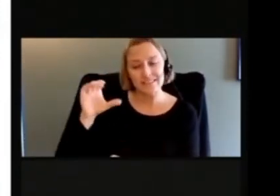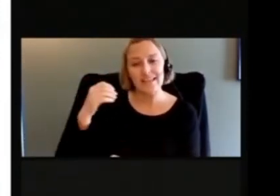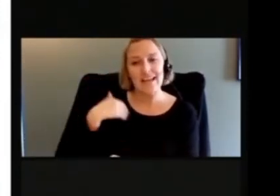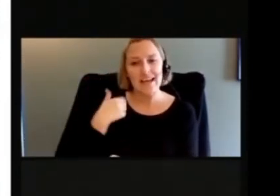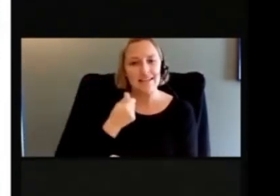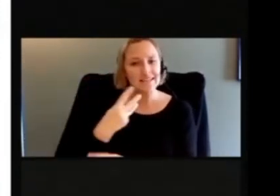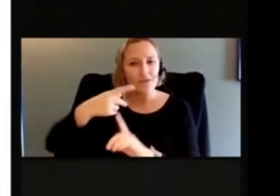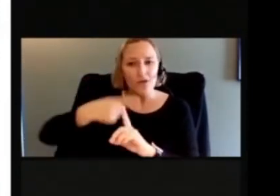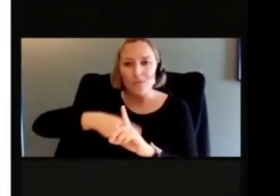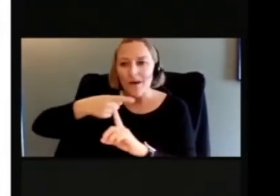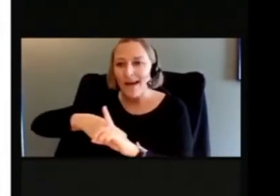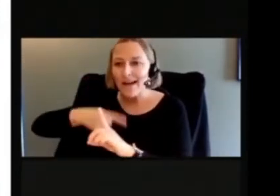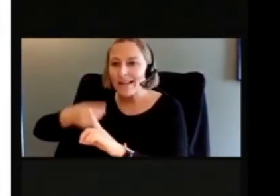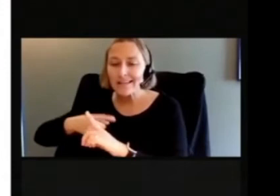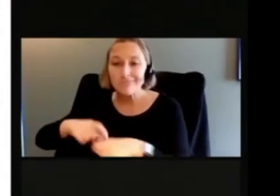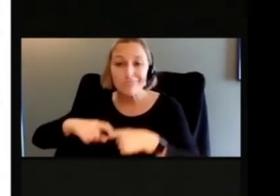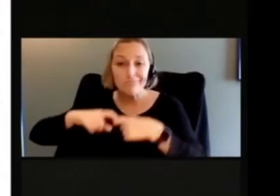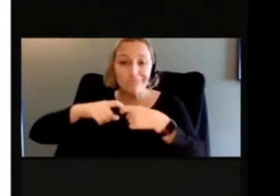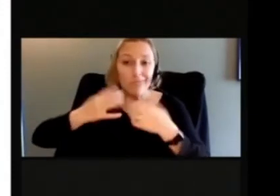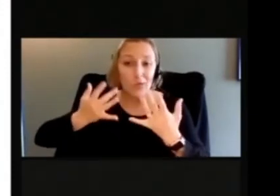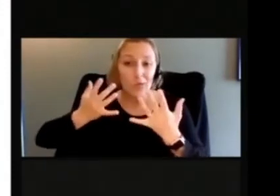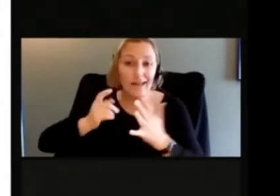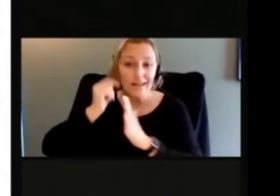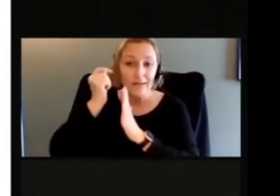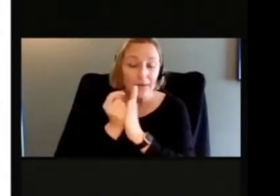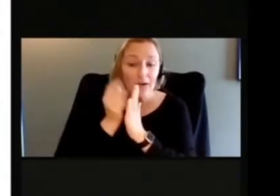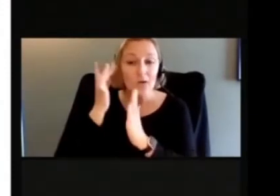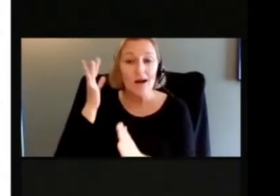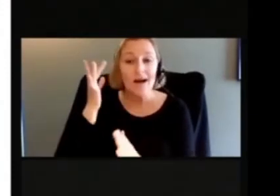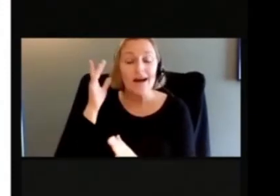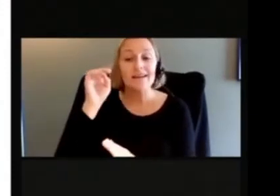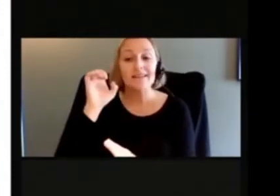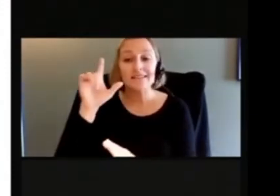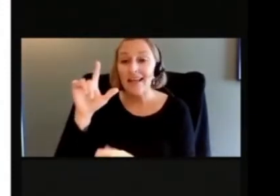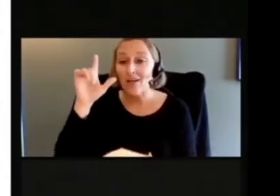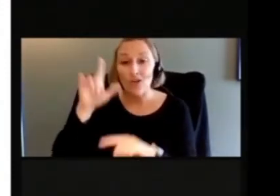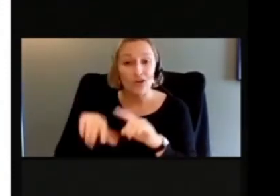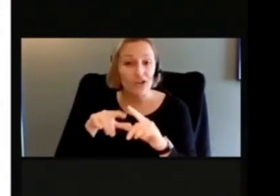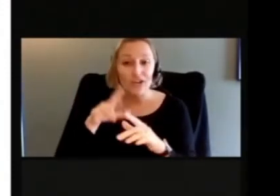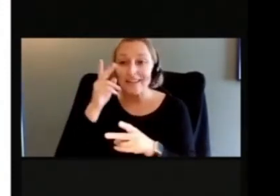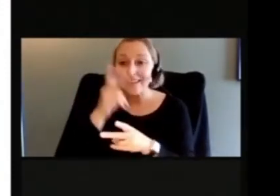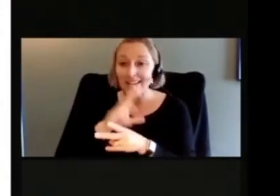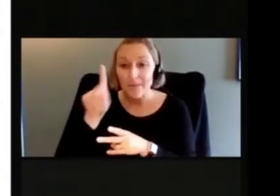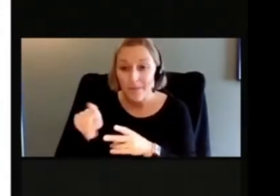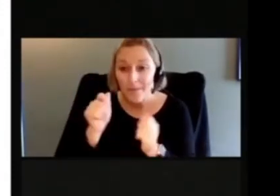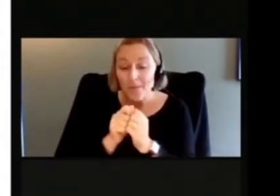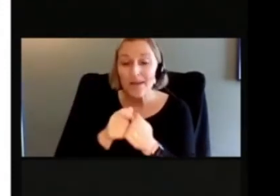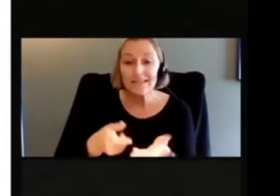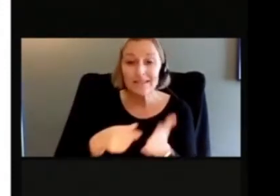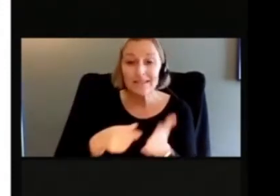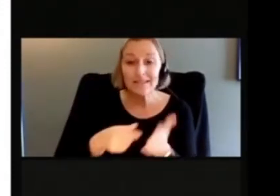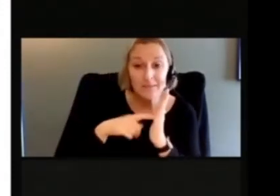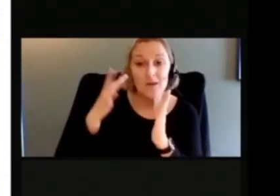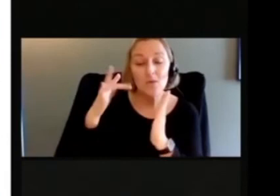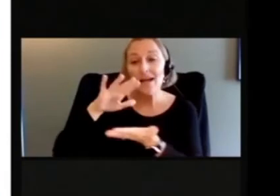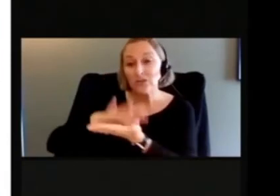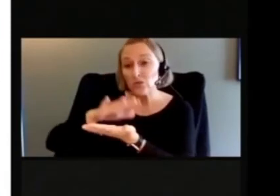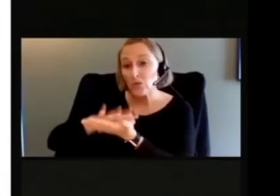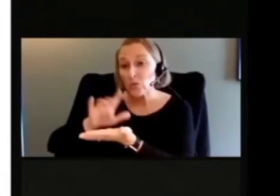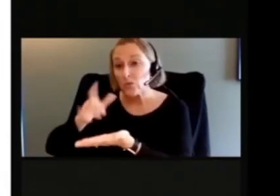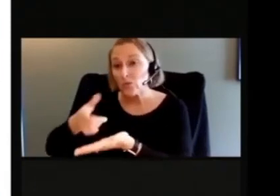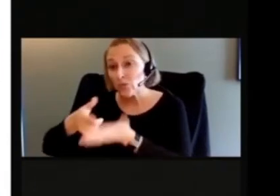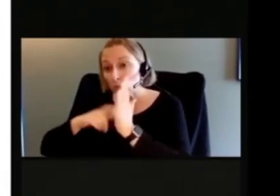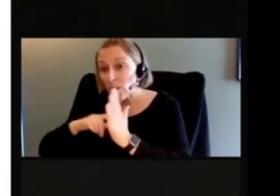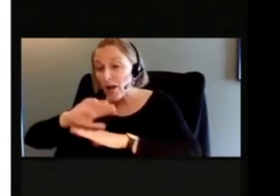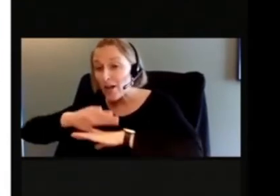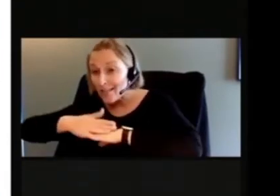Dell just ran out of computer, like could not keep up with the demand, because it's not just schools that needed laptops, but